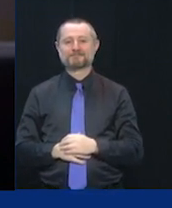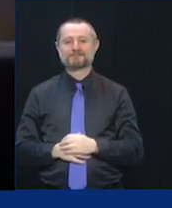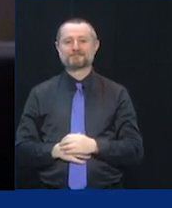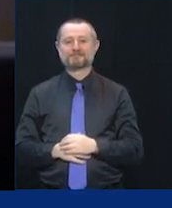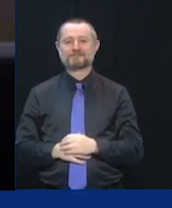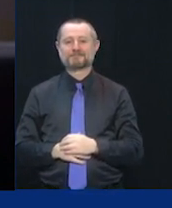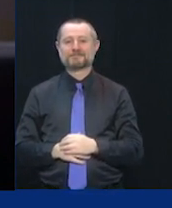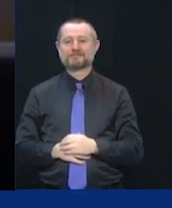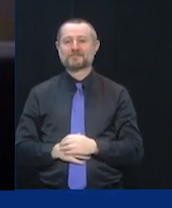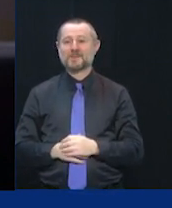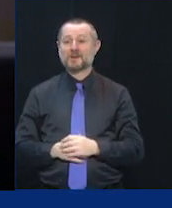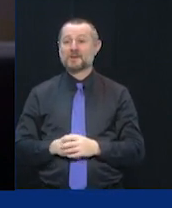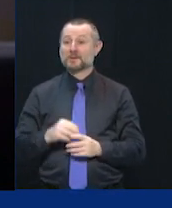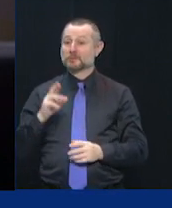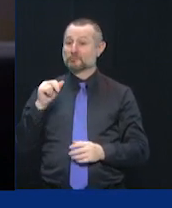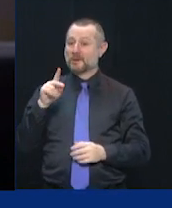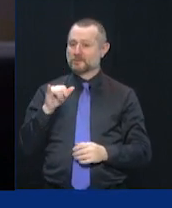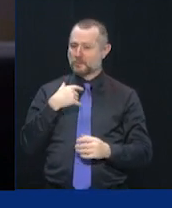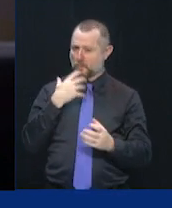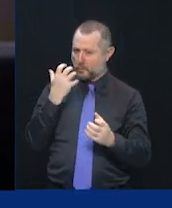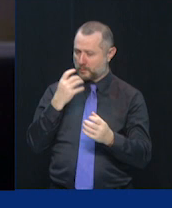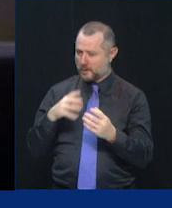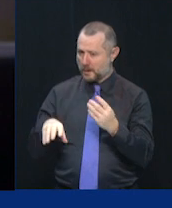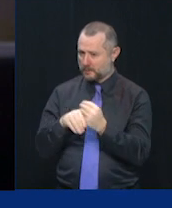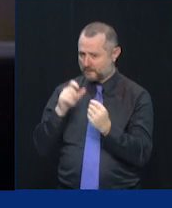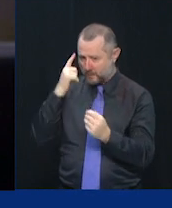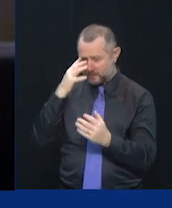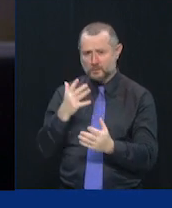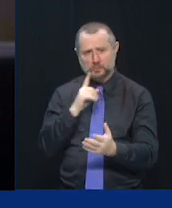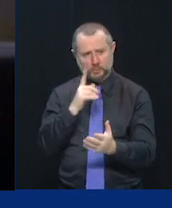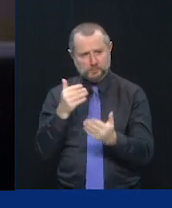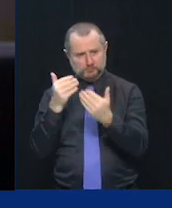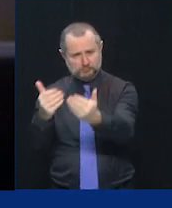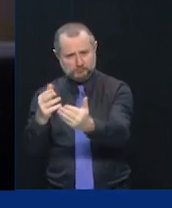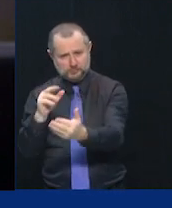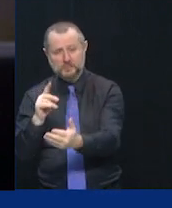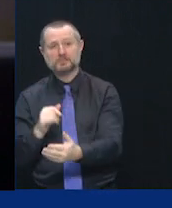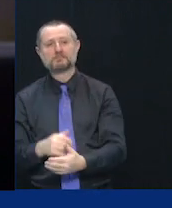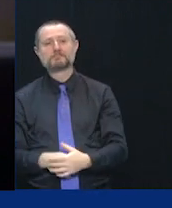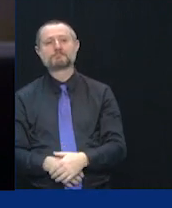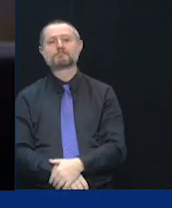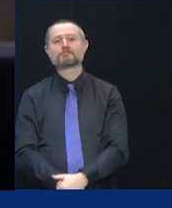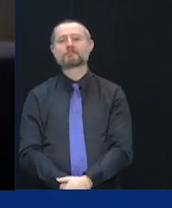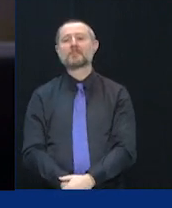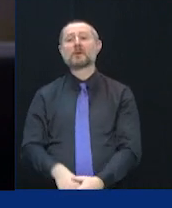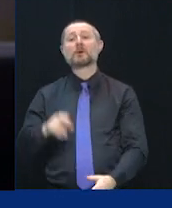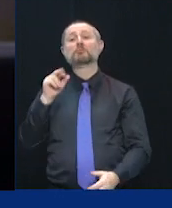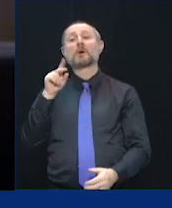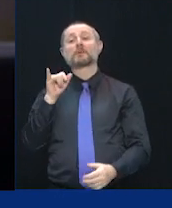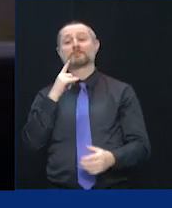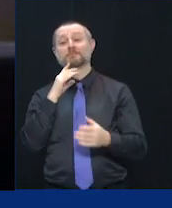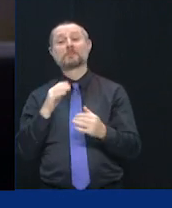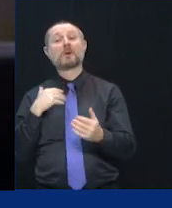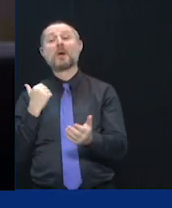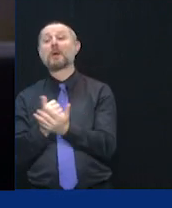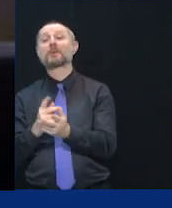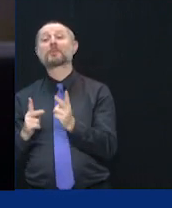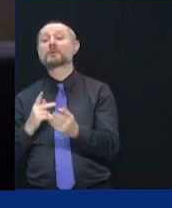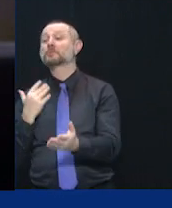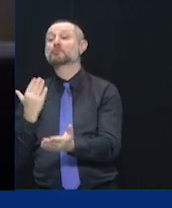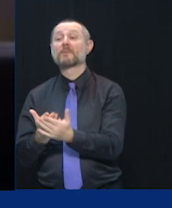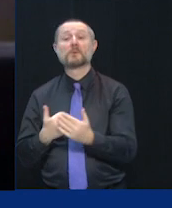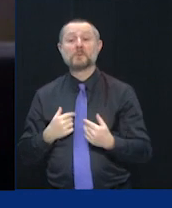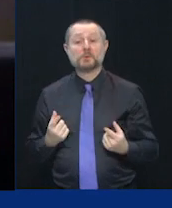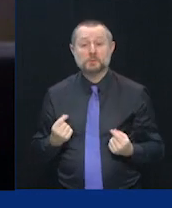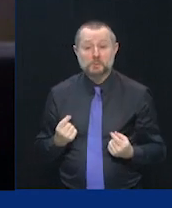Governor, can I add? Please, Mr. Levine. To help get people here, what we're going to do. So all